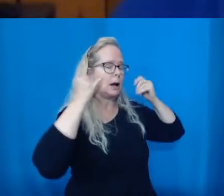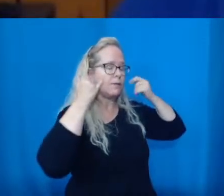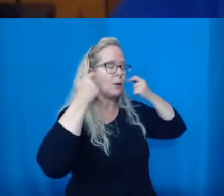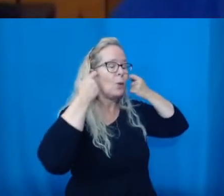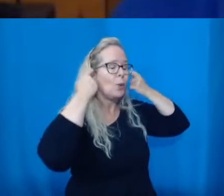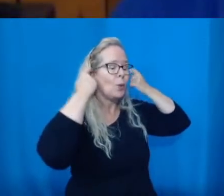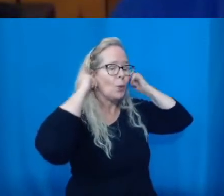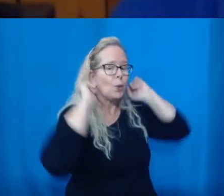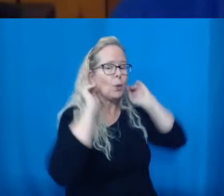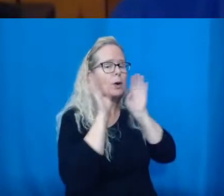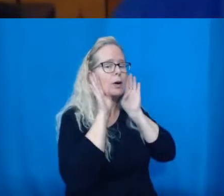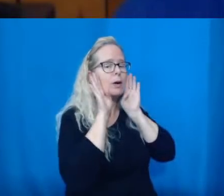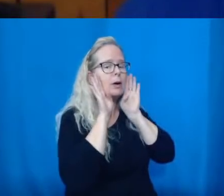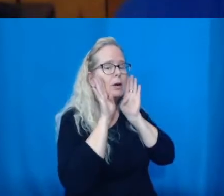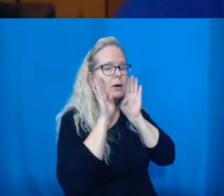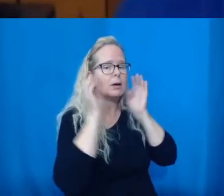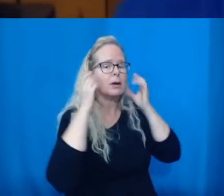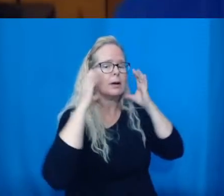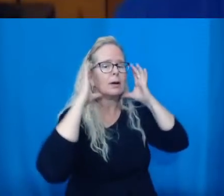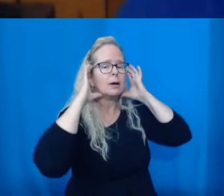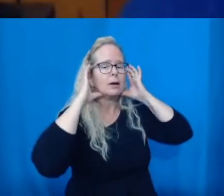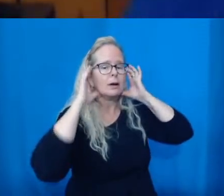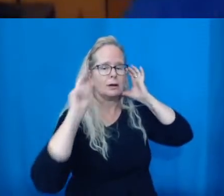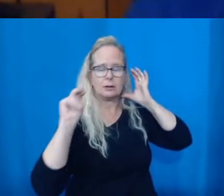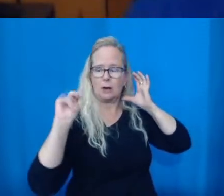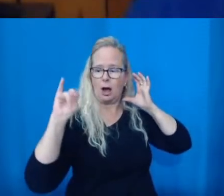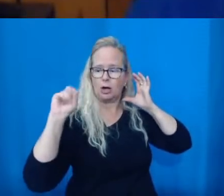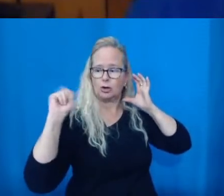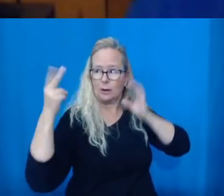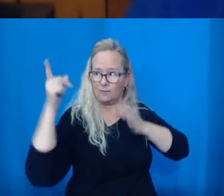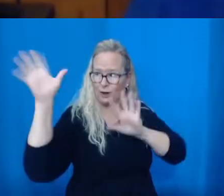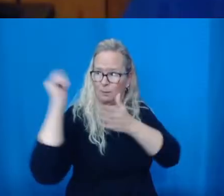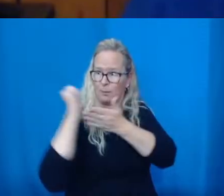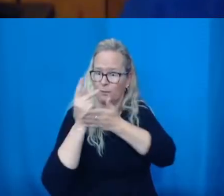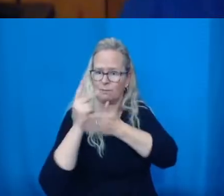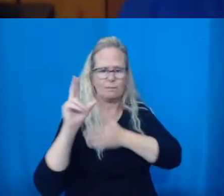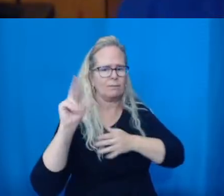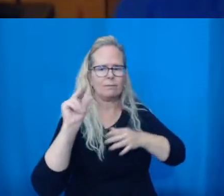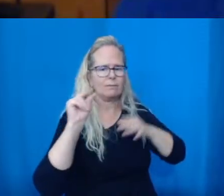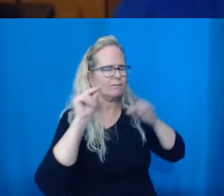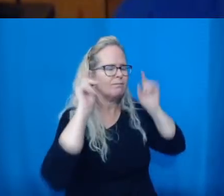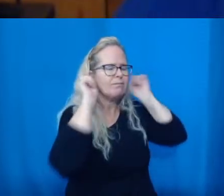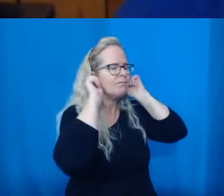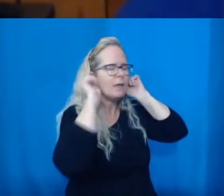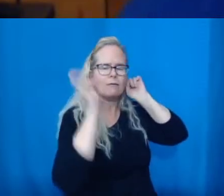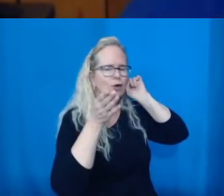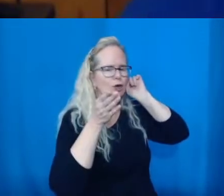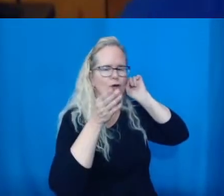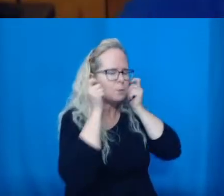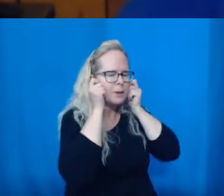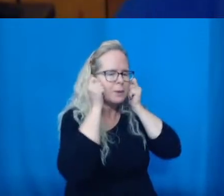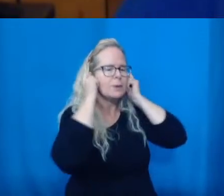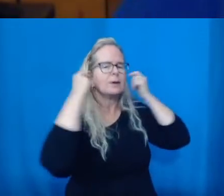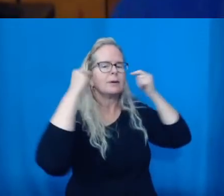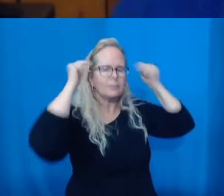all of this and has lists of identified counterfeit products. And again, that's part of their audit system.